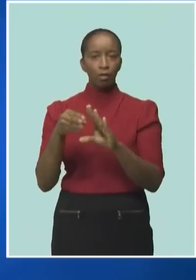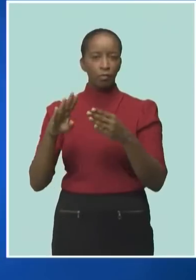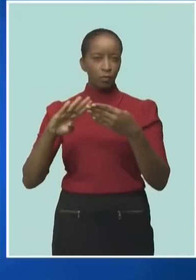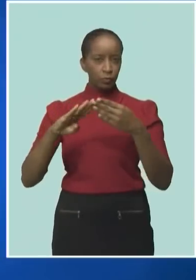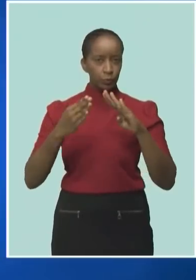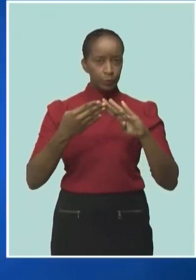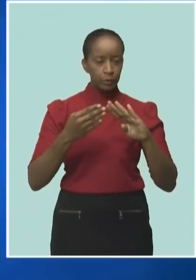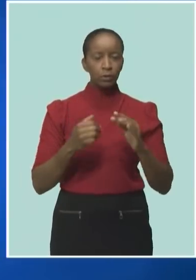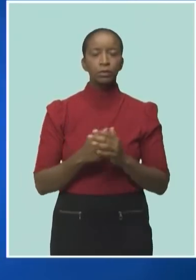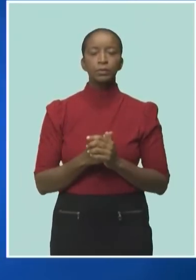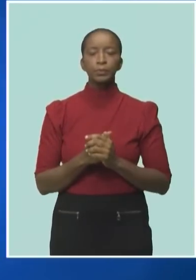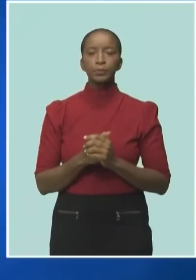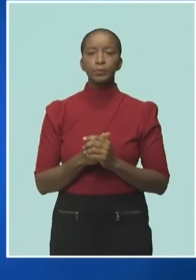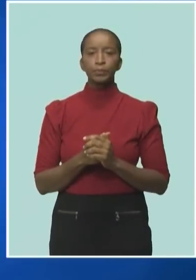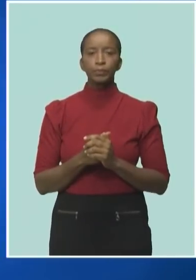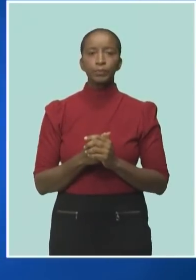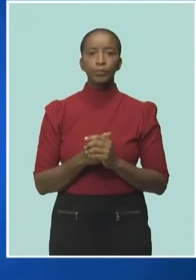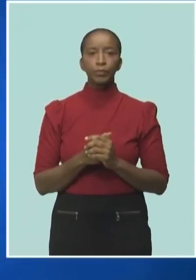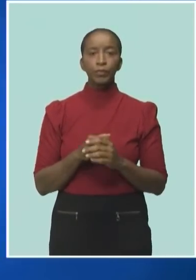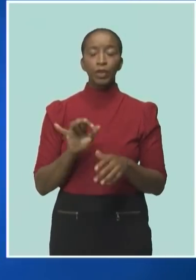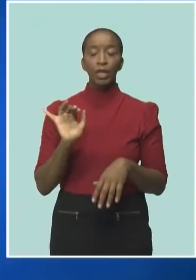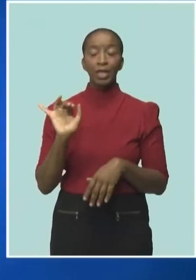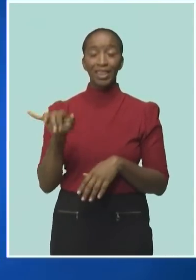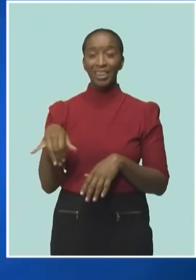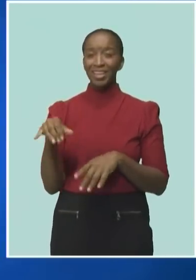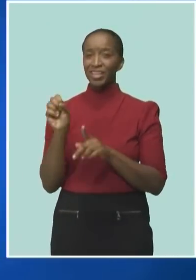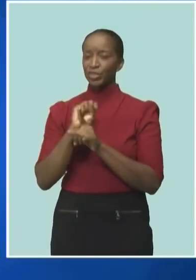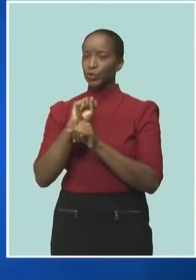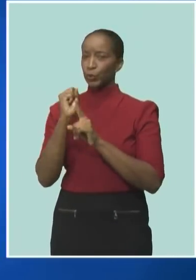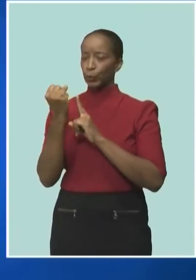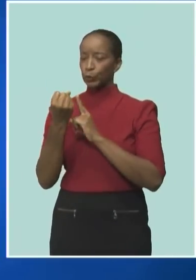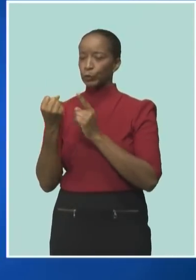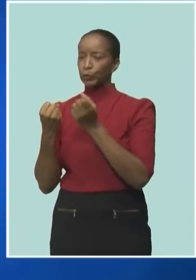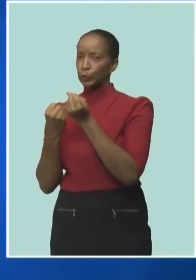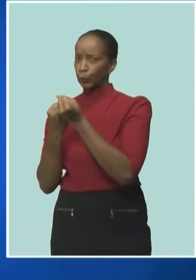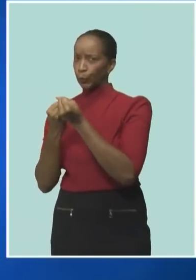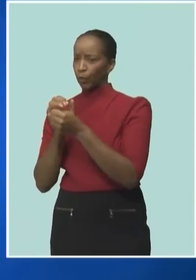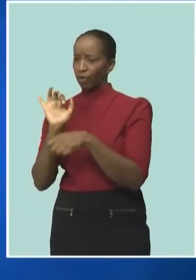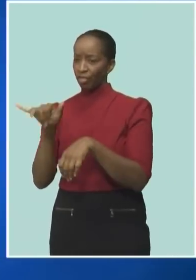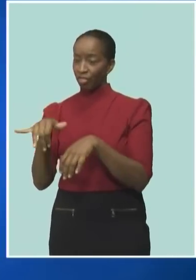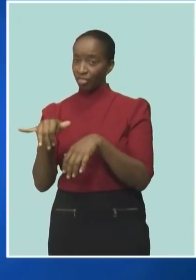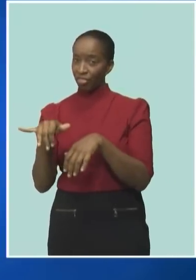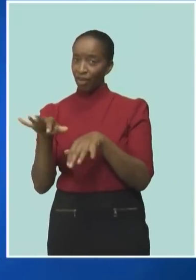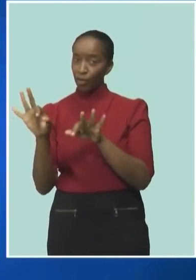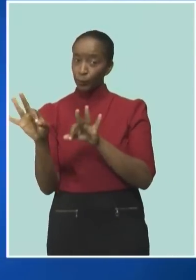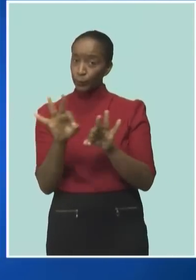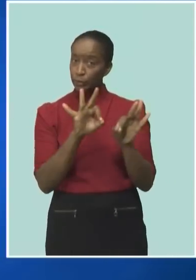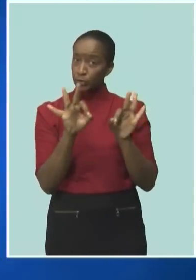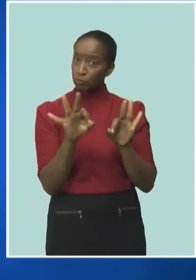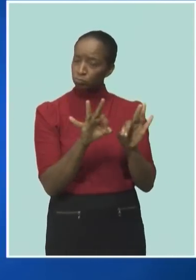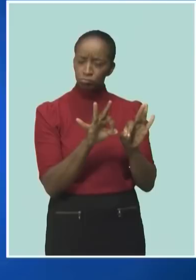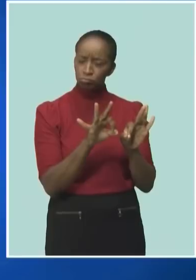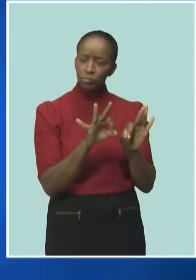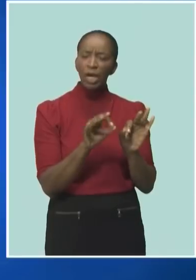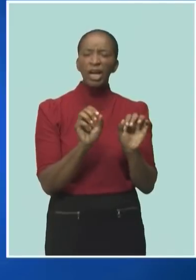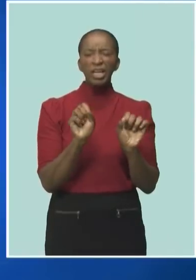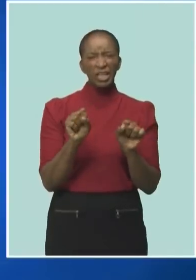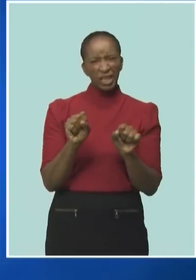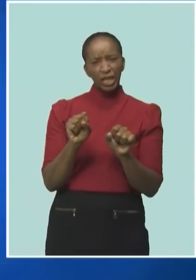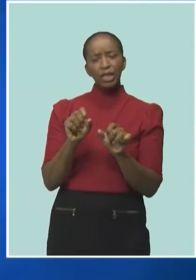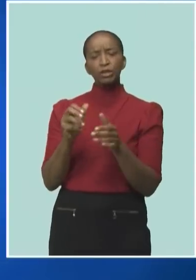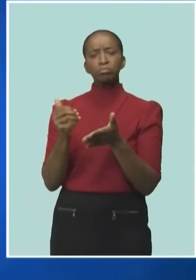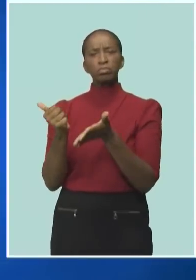While social ministry is not evangelism, it can be evangelistic. By